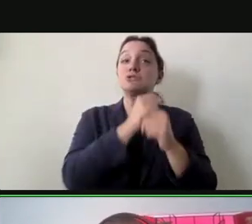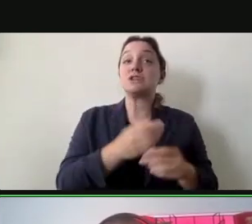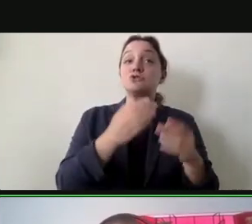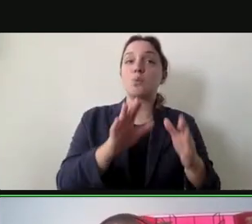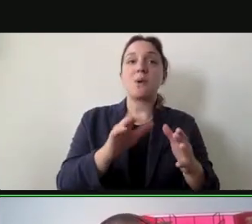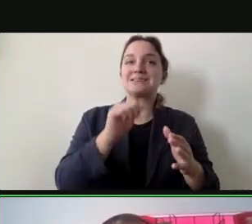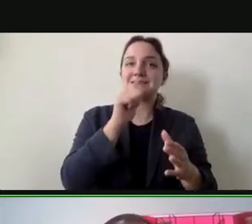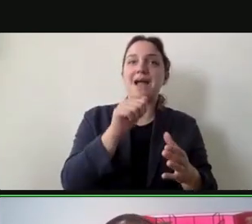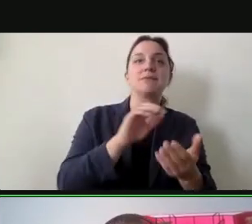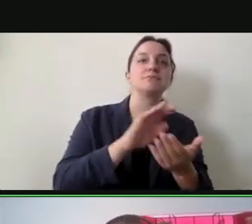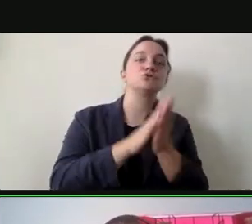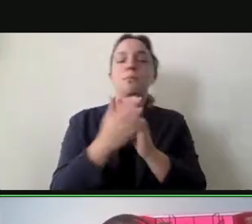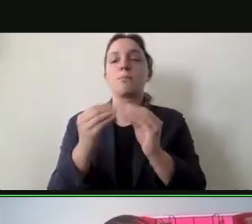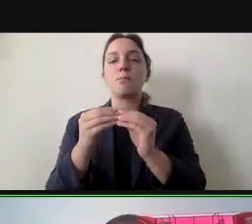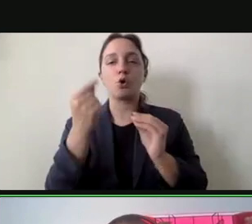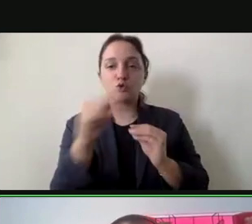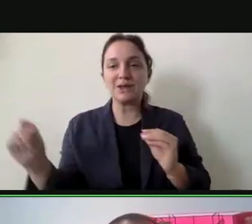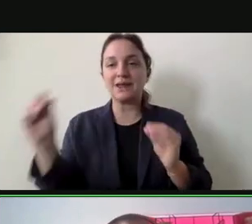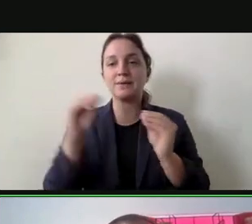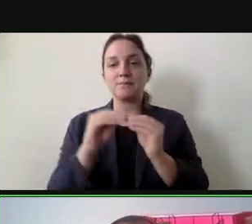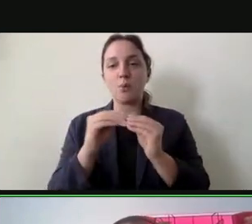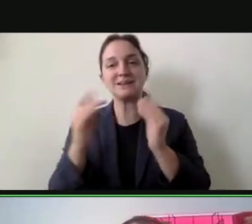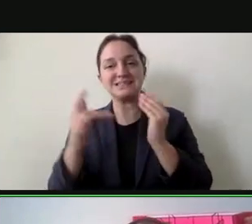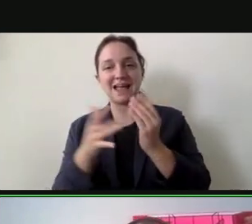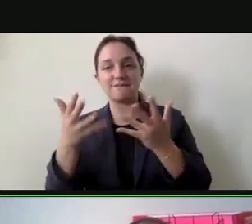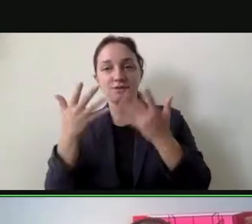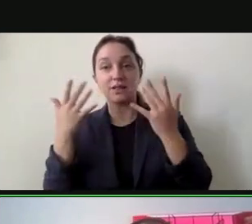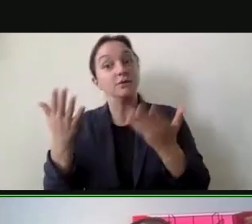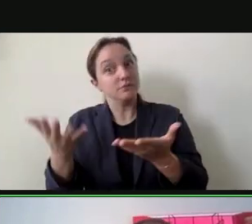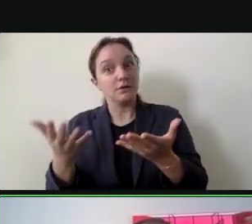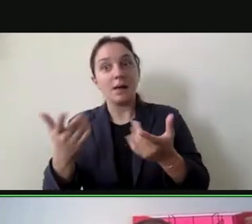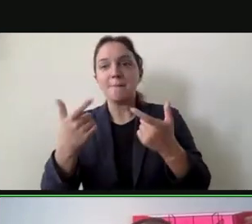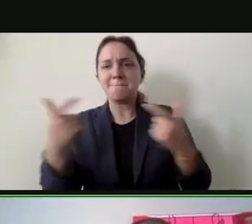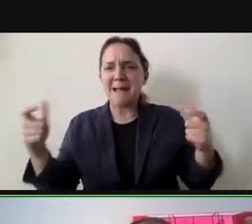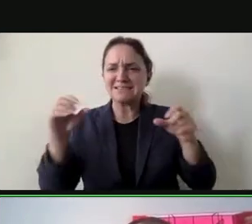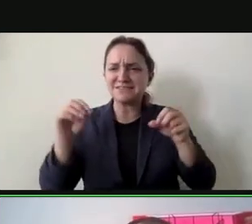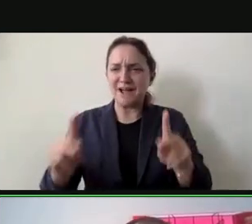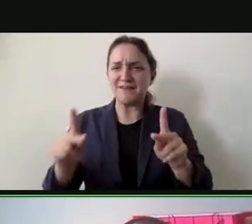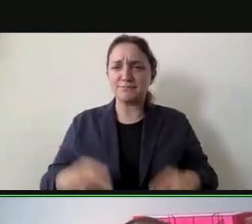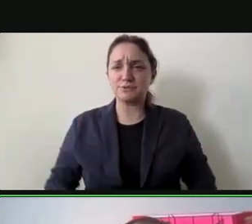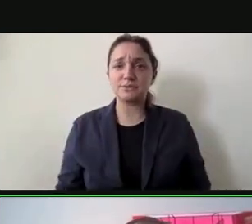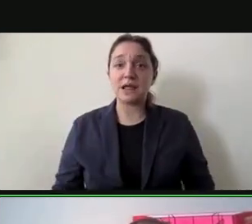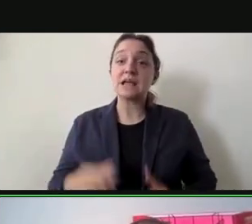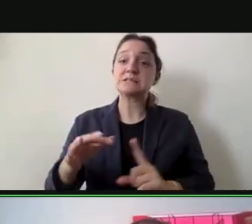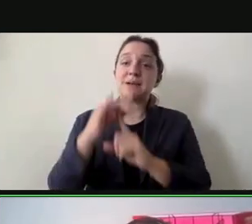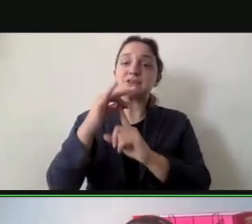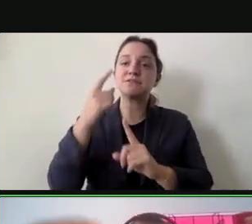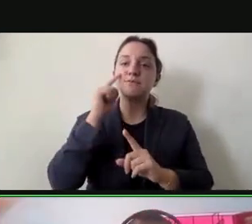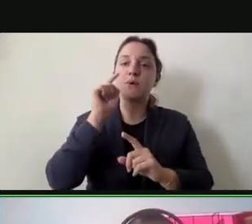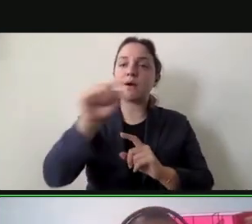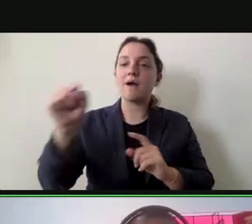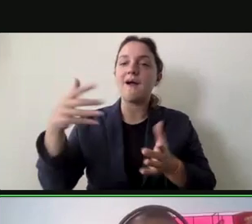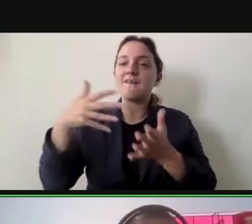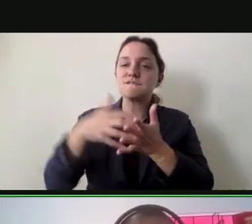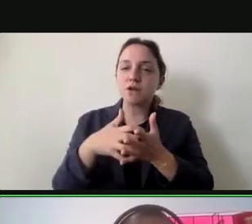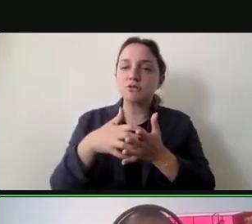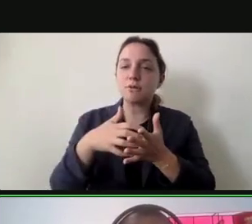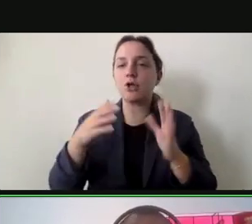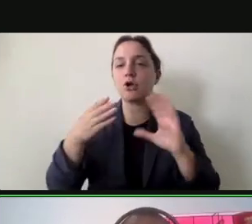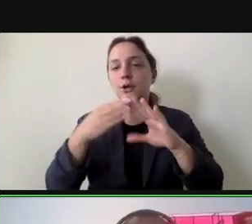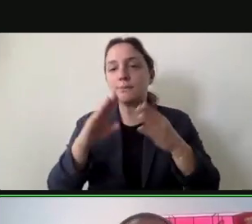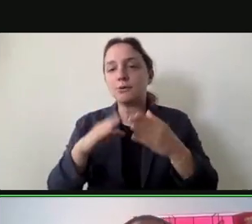cutting-edge software from day one. So massive opportunity to do that, particularly with vulnerable communities, ex-offenders and